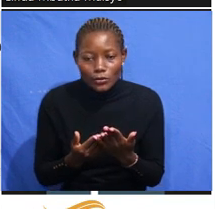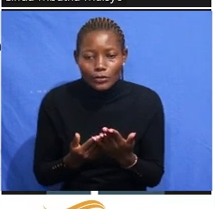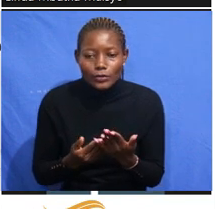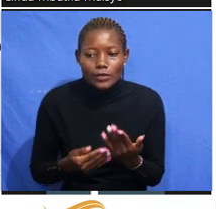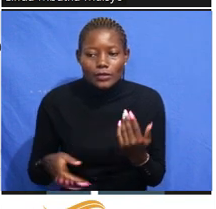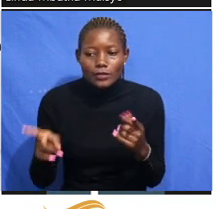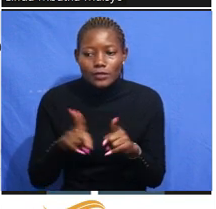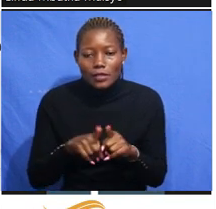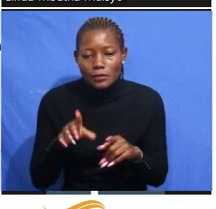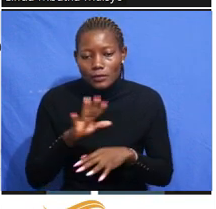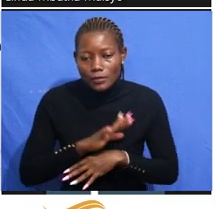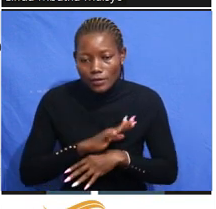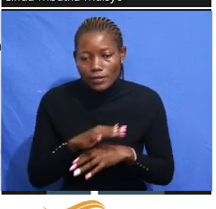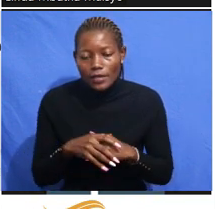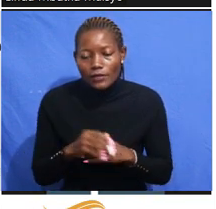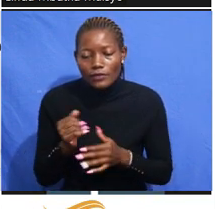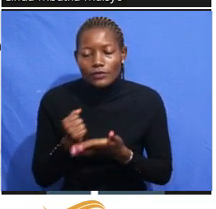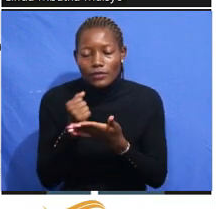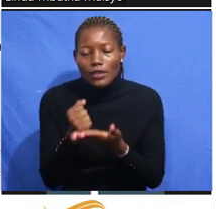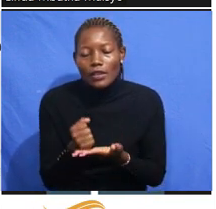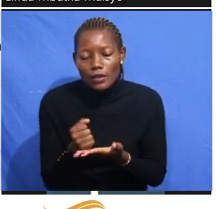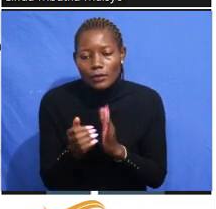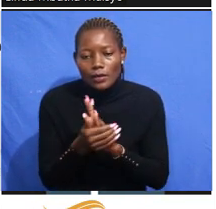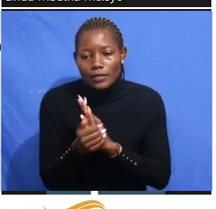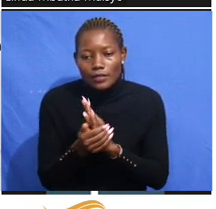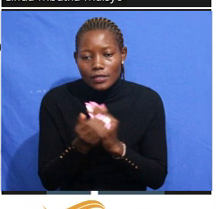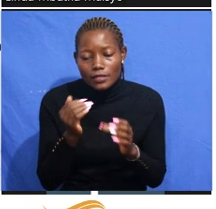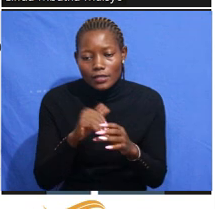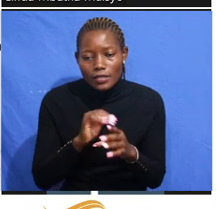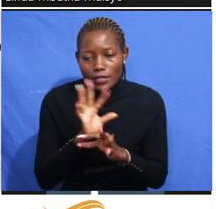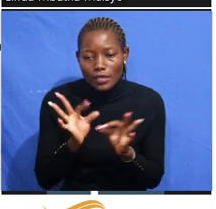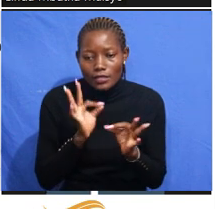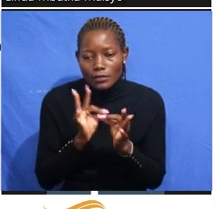and efficient execution of appropriate skills in the relevant sport.